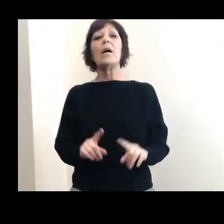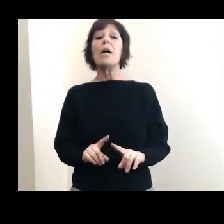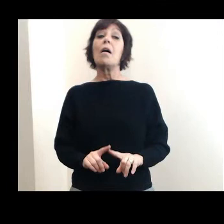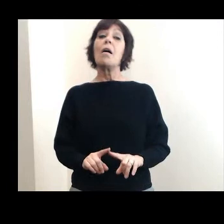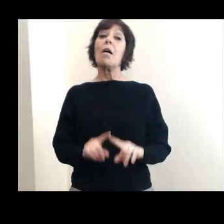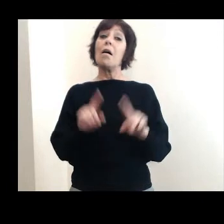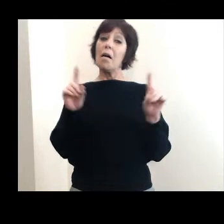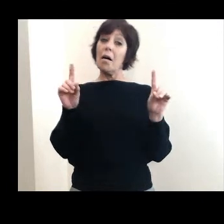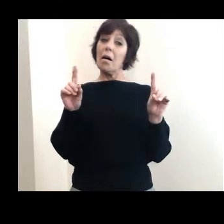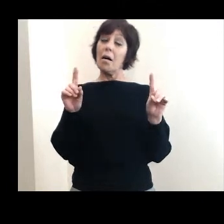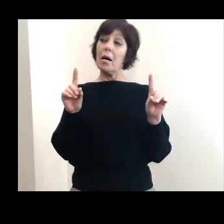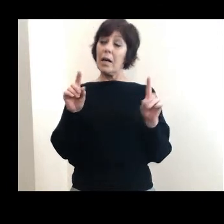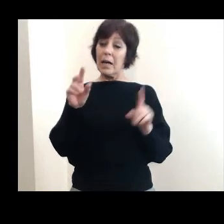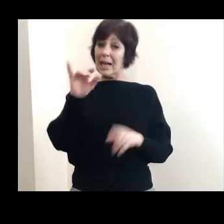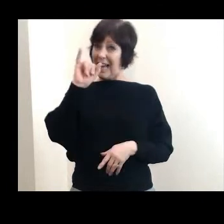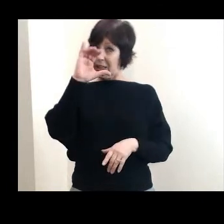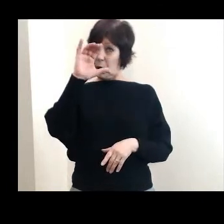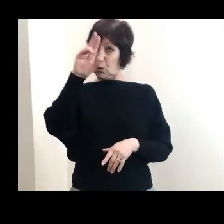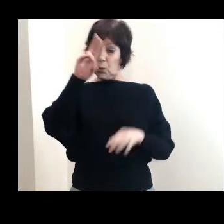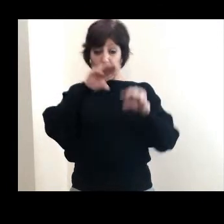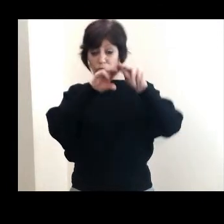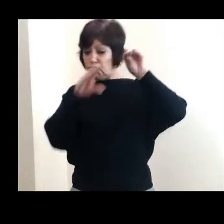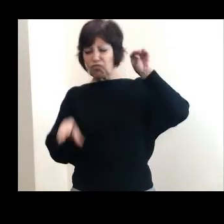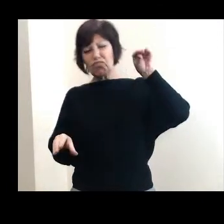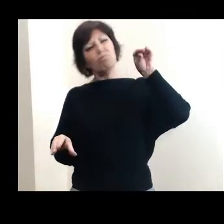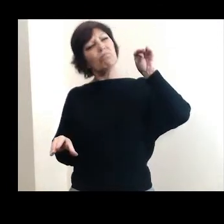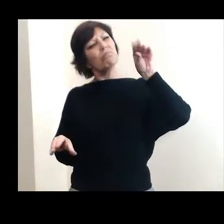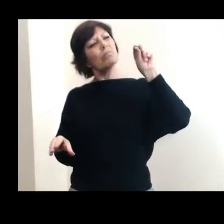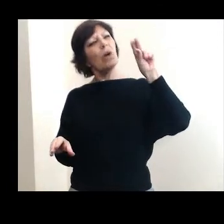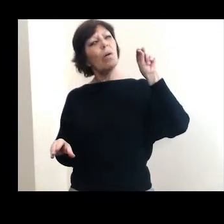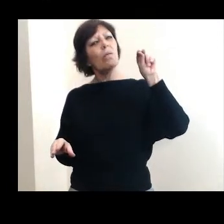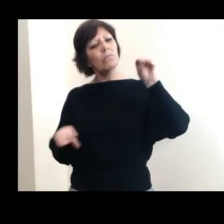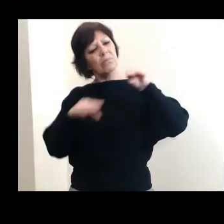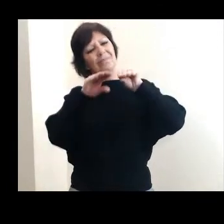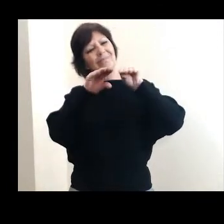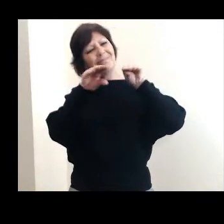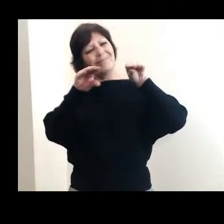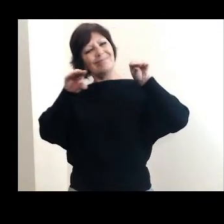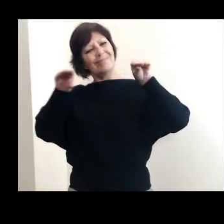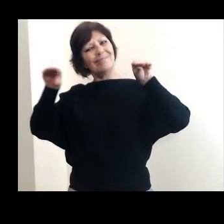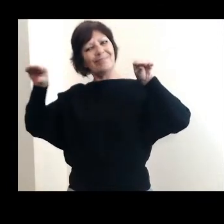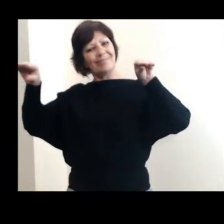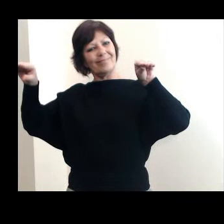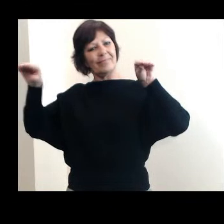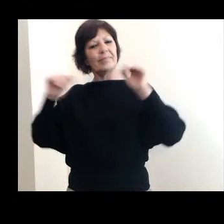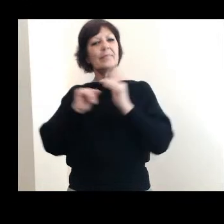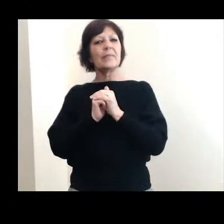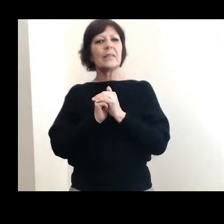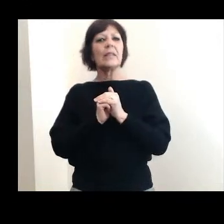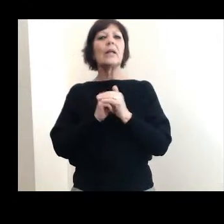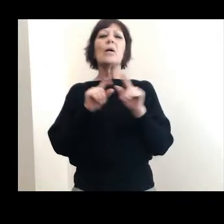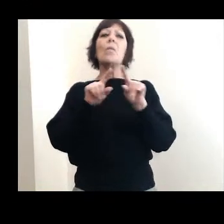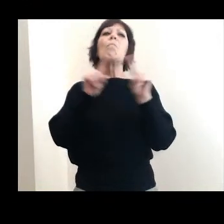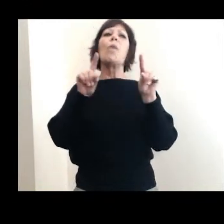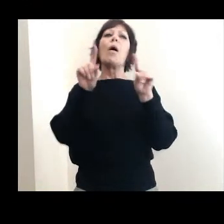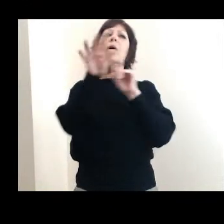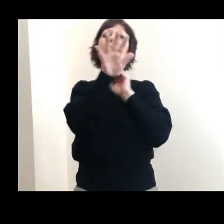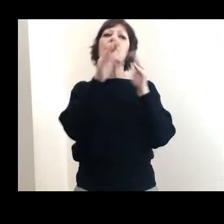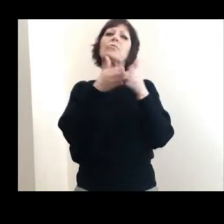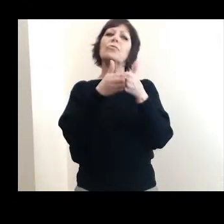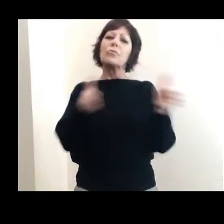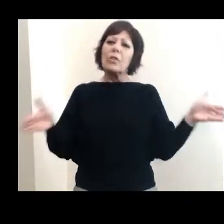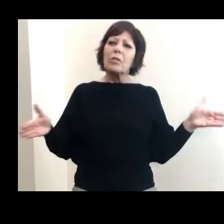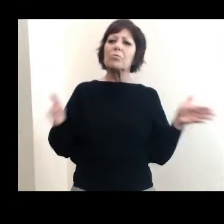the actual ICUs have not dropped tremendously. So we have seen a nice decrease in the overall